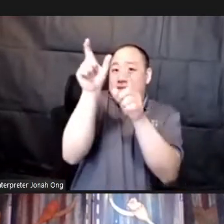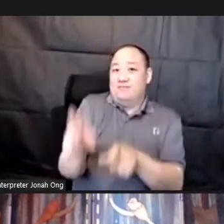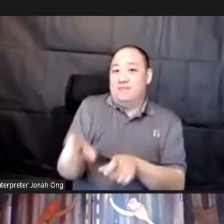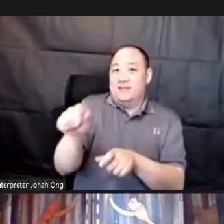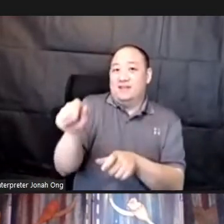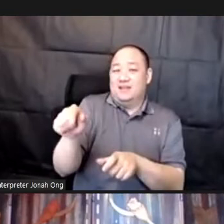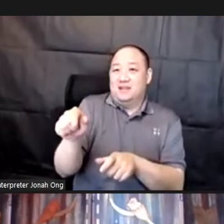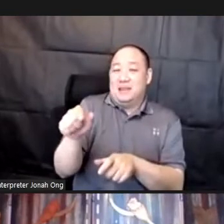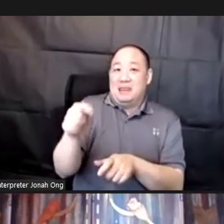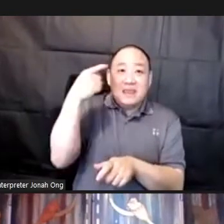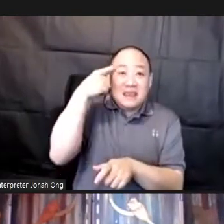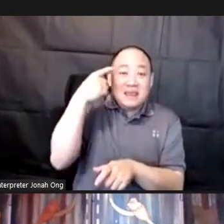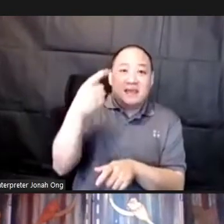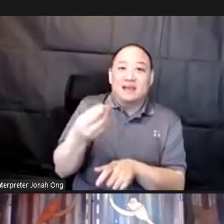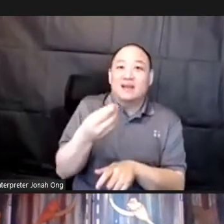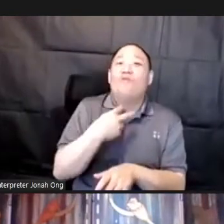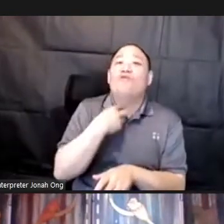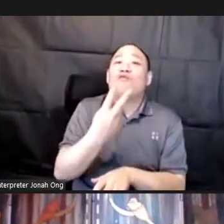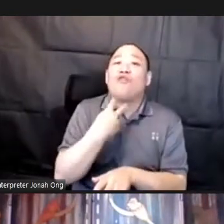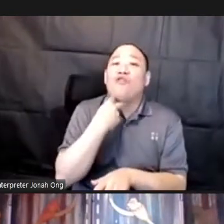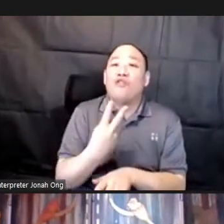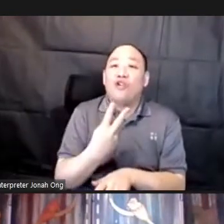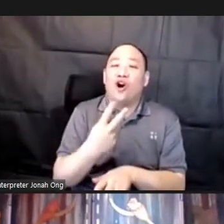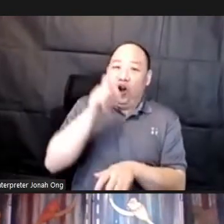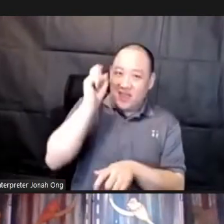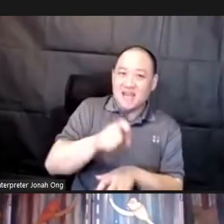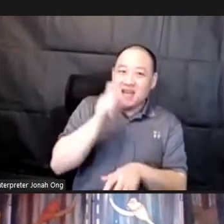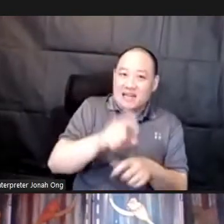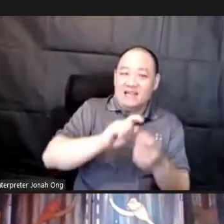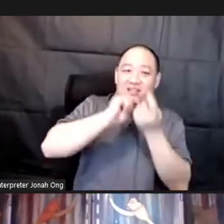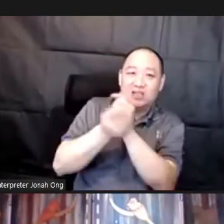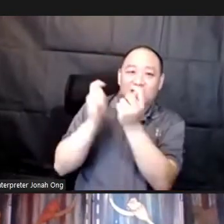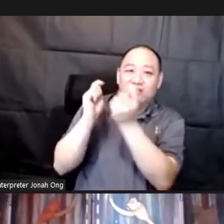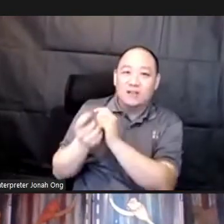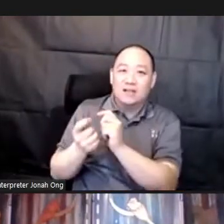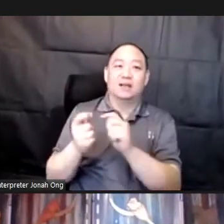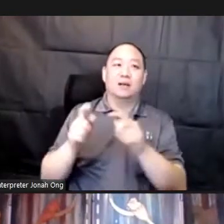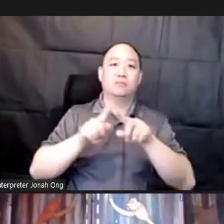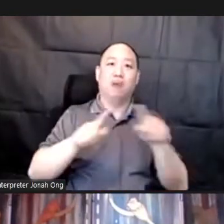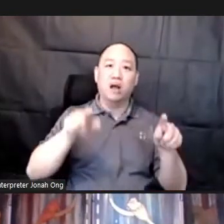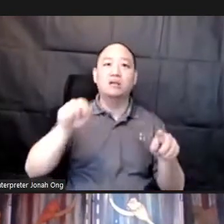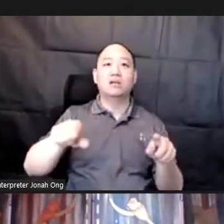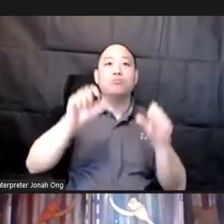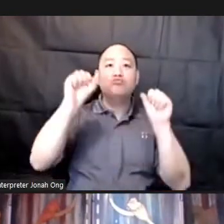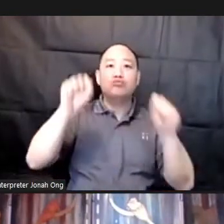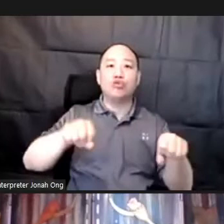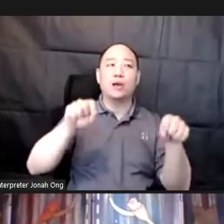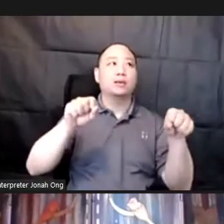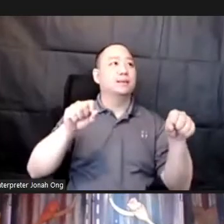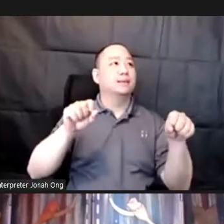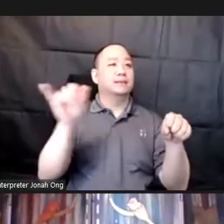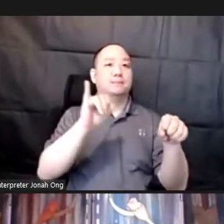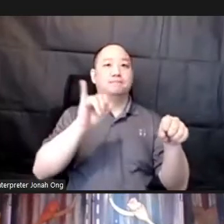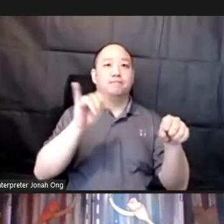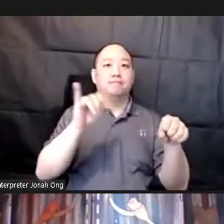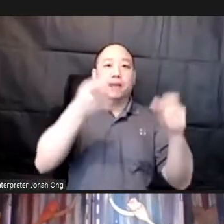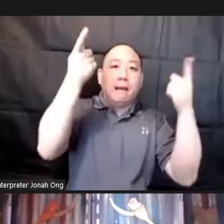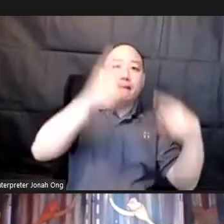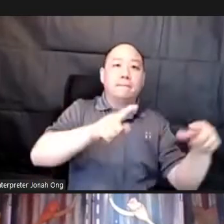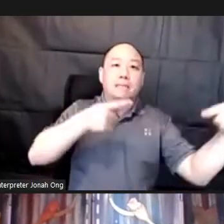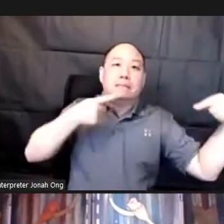schools. And then it becomes a big, you know, very heated, very angry discussion. And I was just thinking about